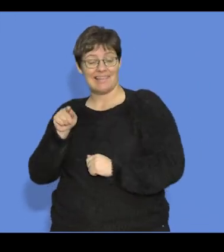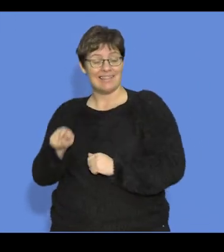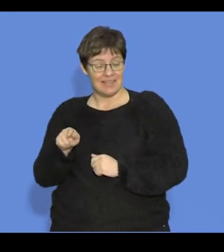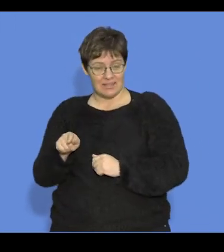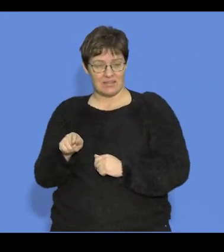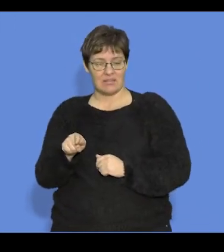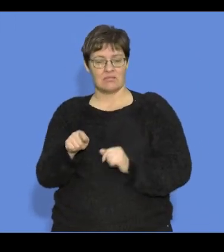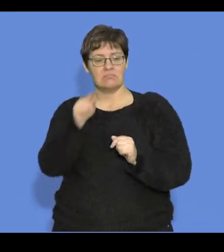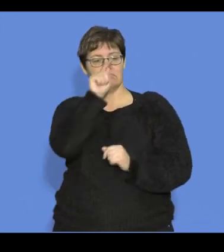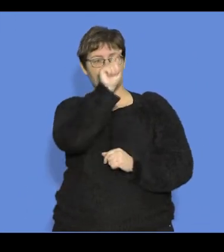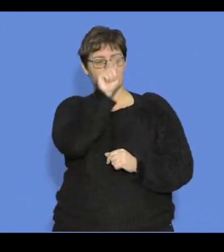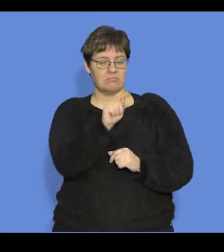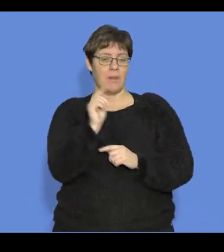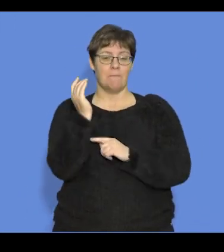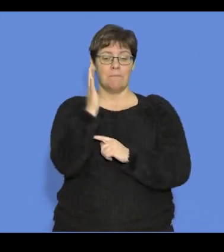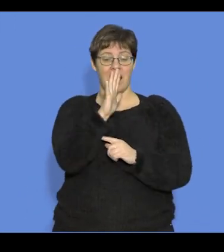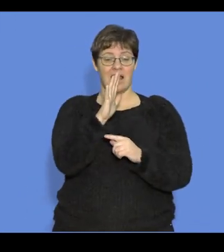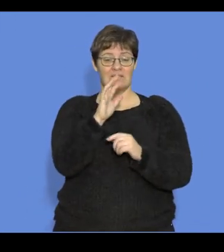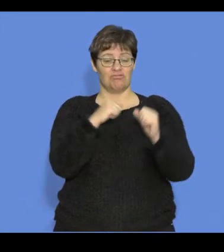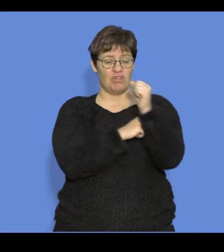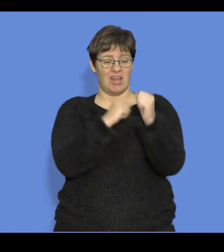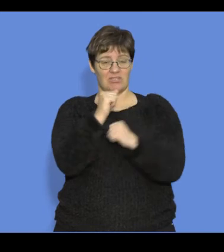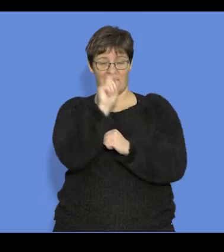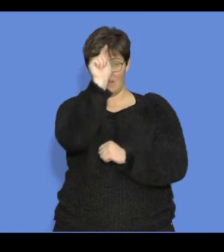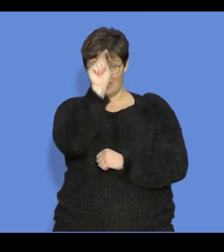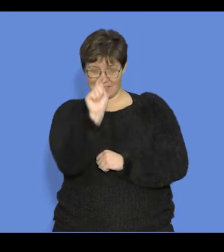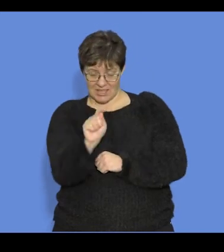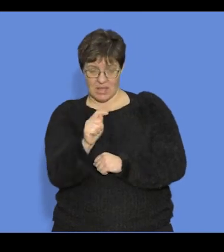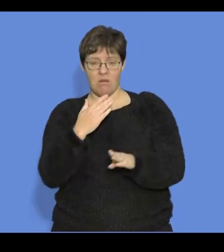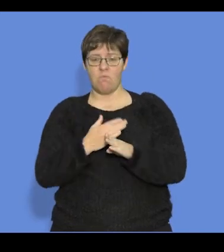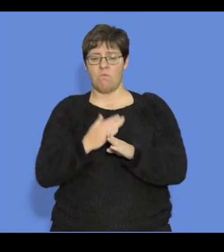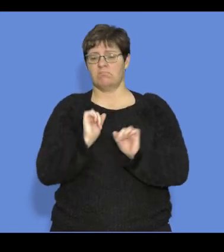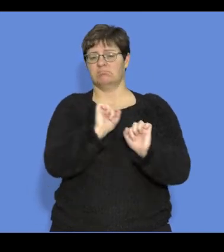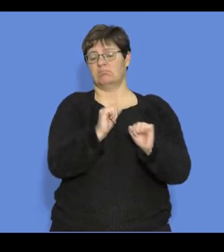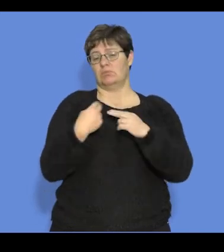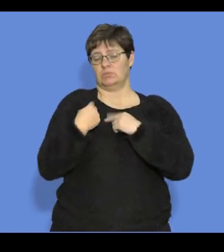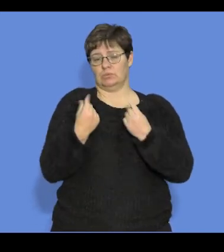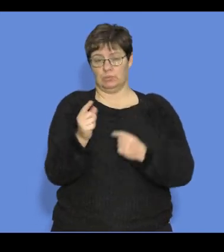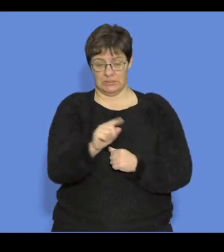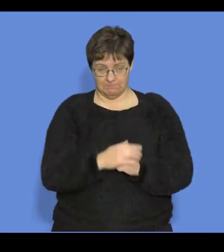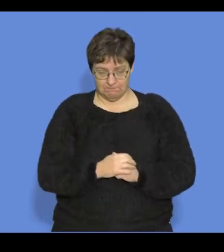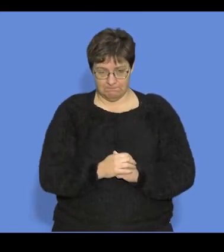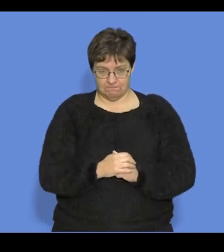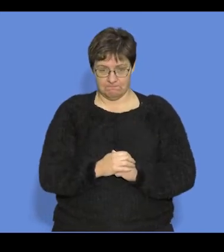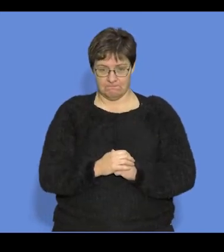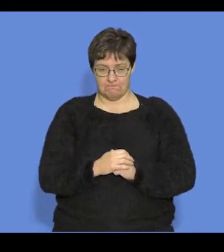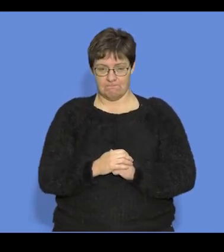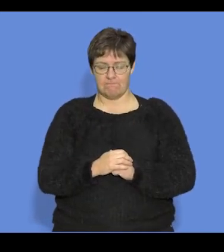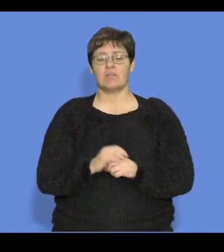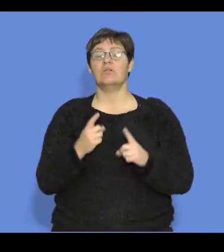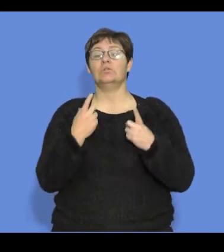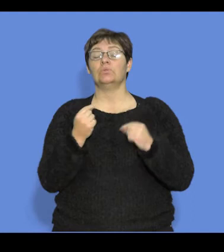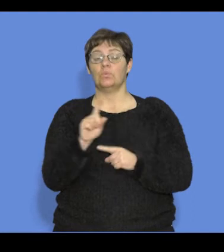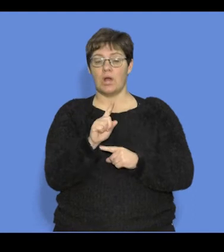the different parts of the plant actually function. So we're going to start off by revising